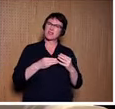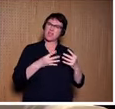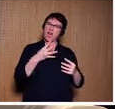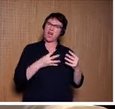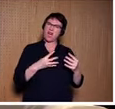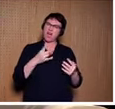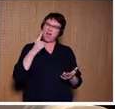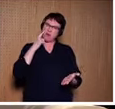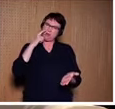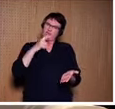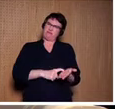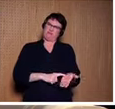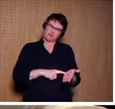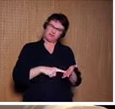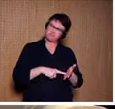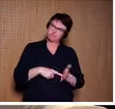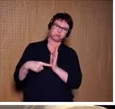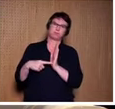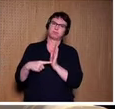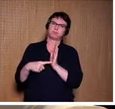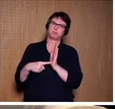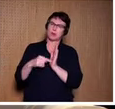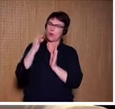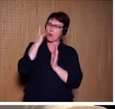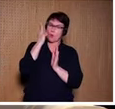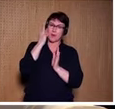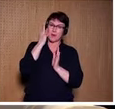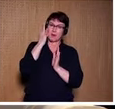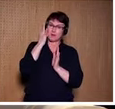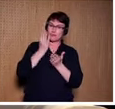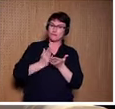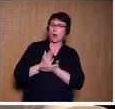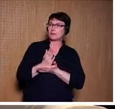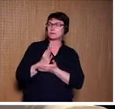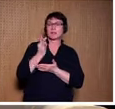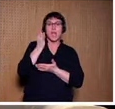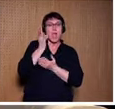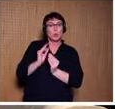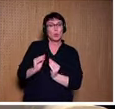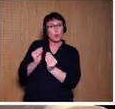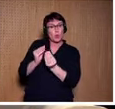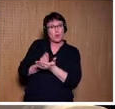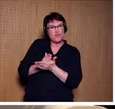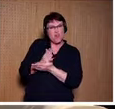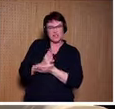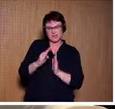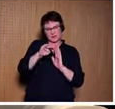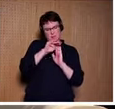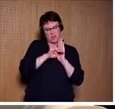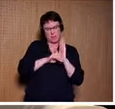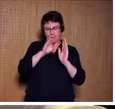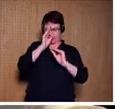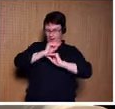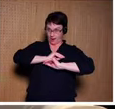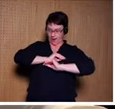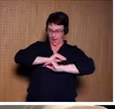real-life impact of rollback on women's and girls' rights. We need to be quite clear about